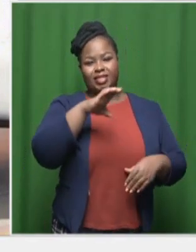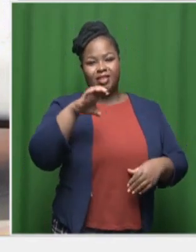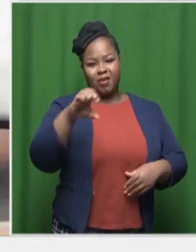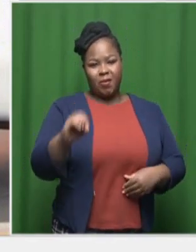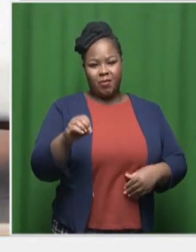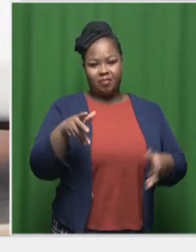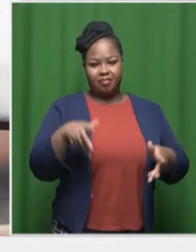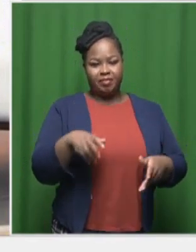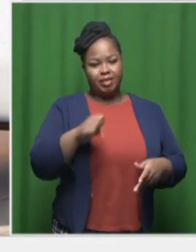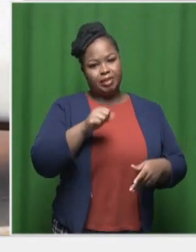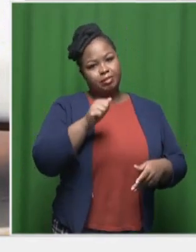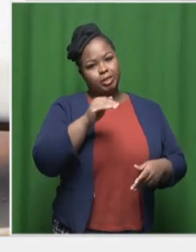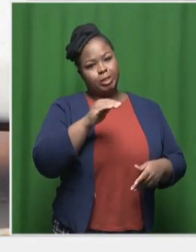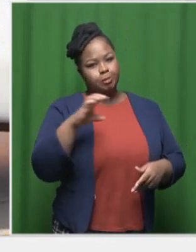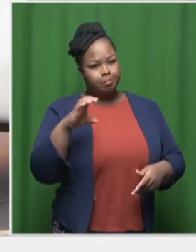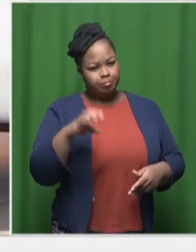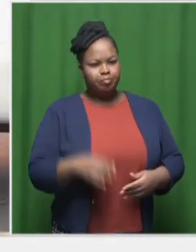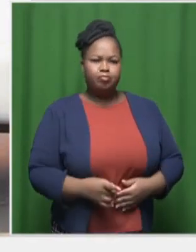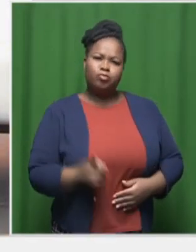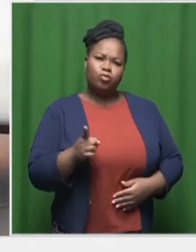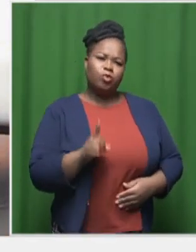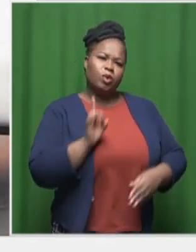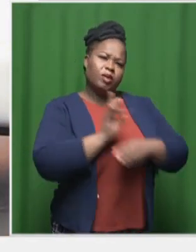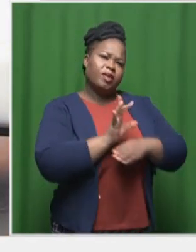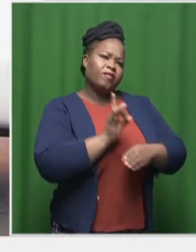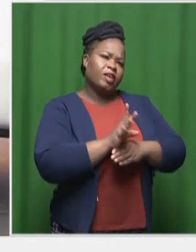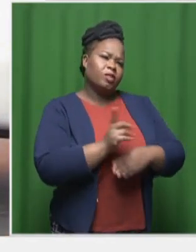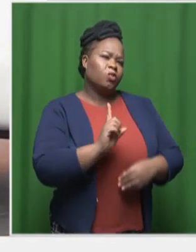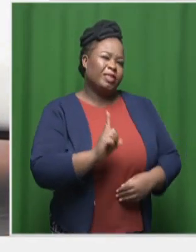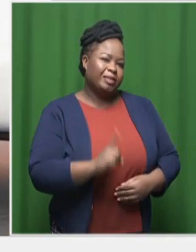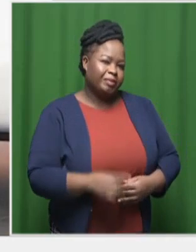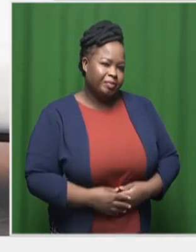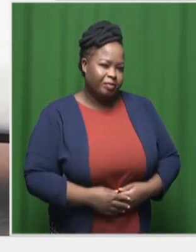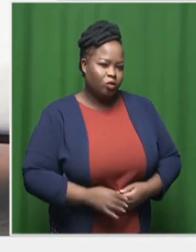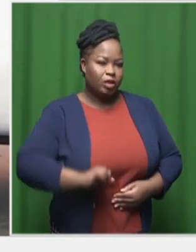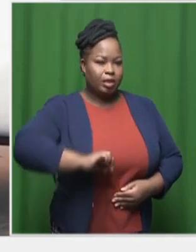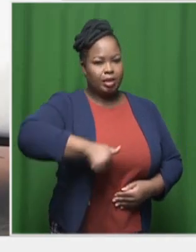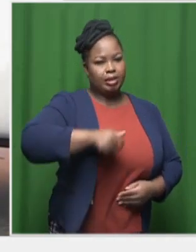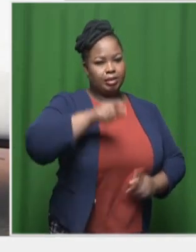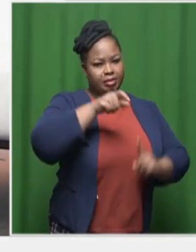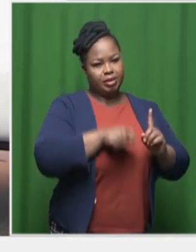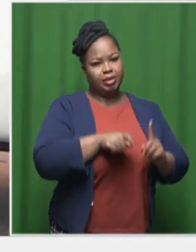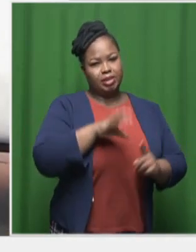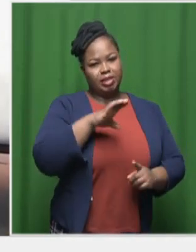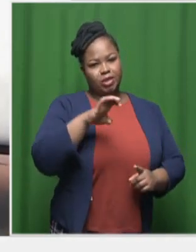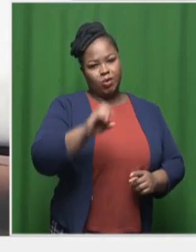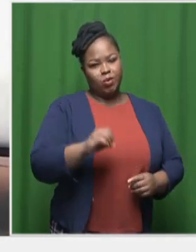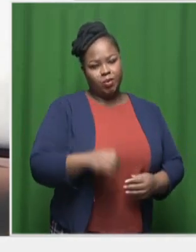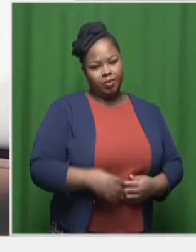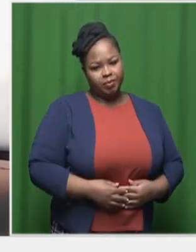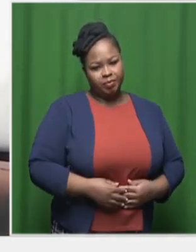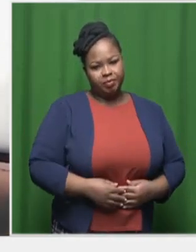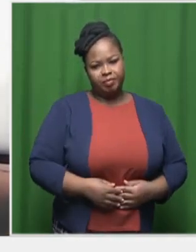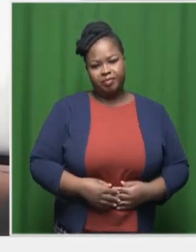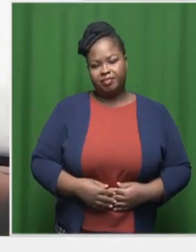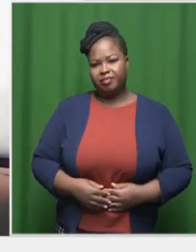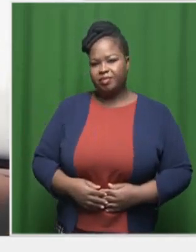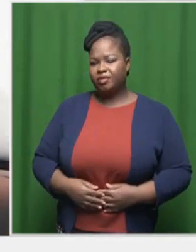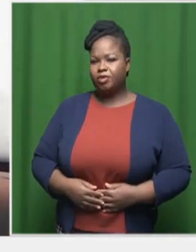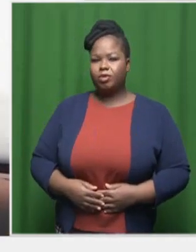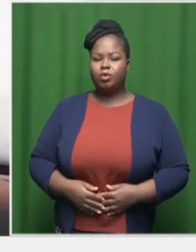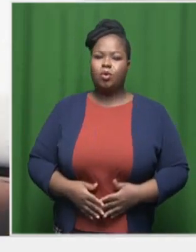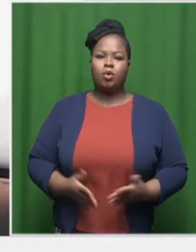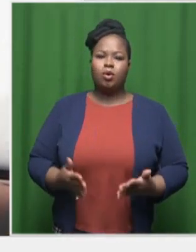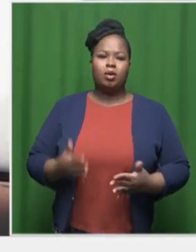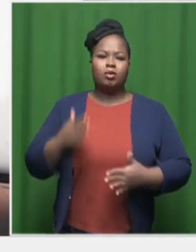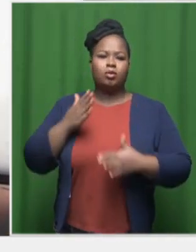SABC. So what would you say to the next person? It's a labor of love. You know,